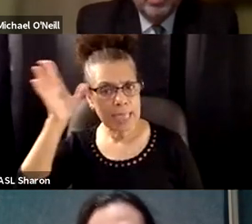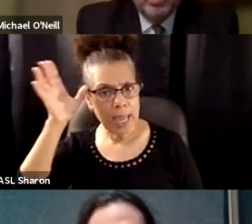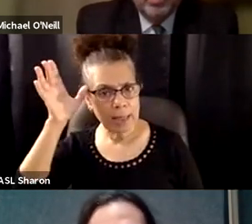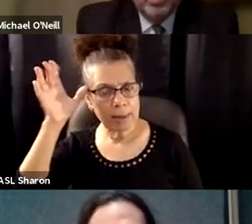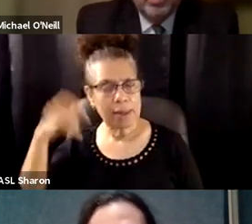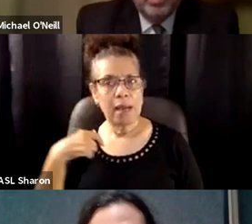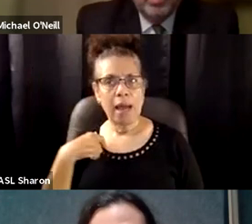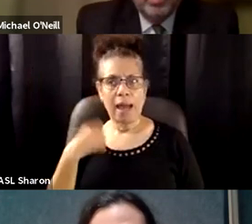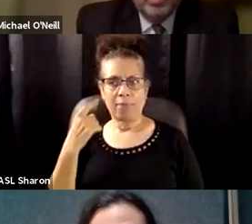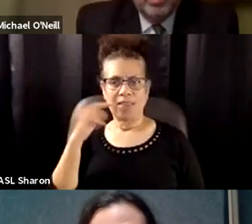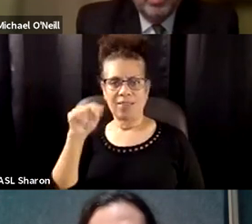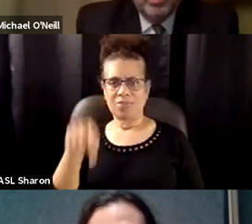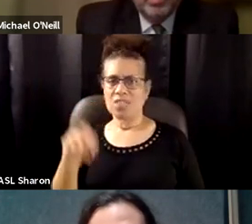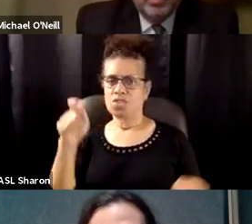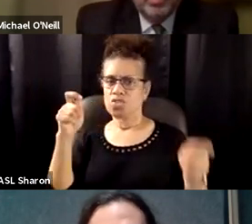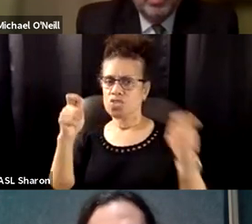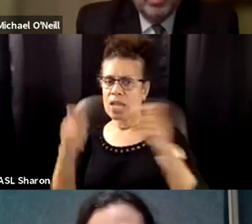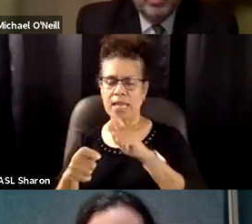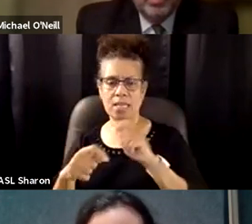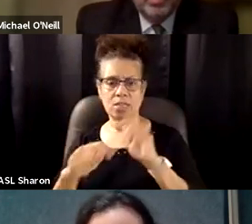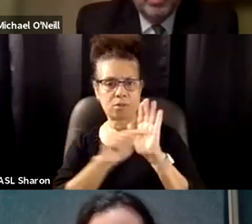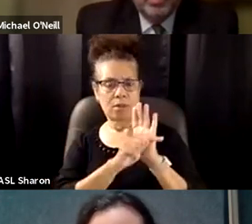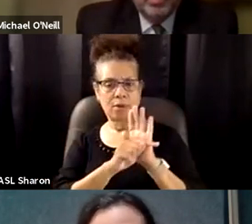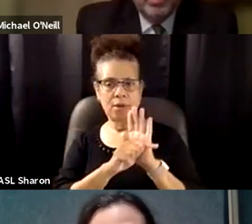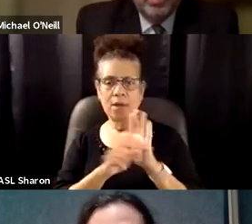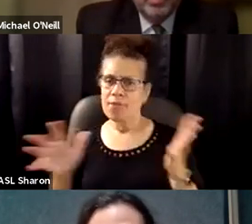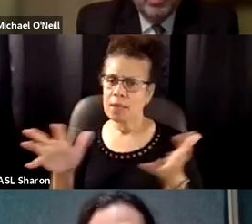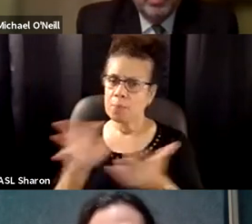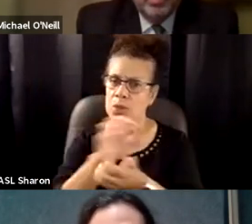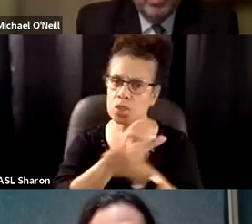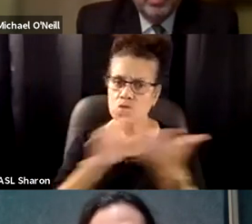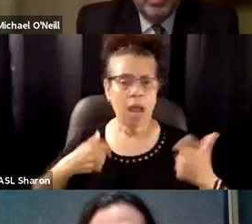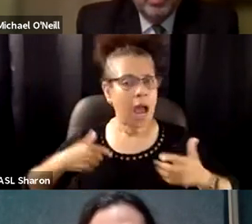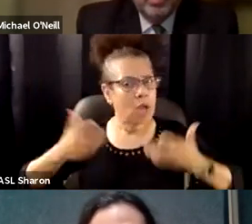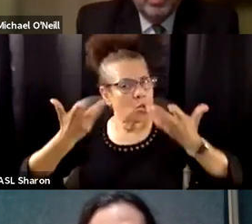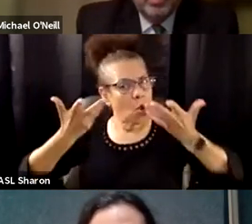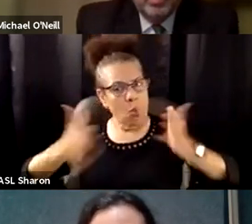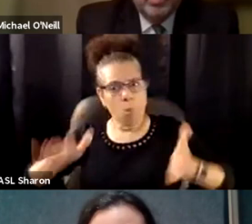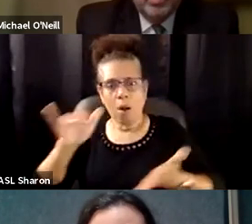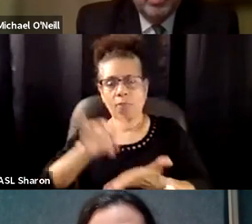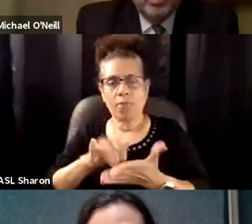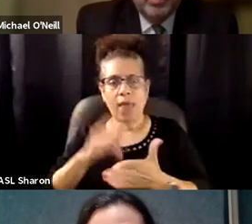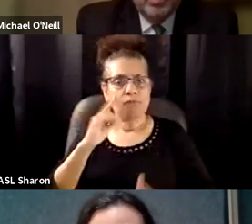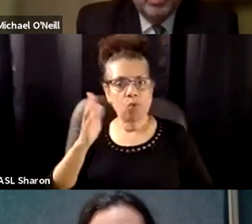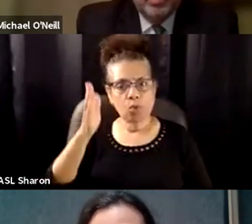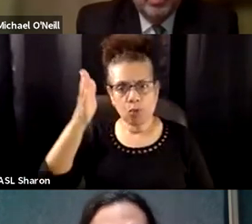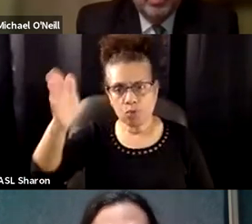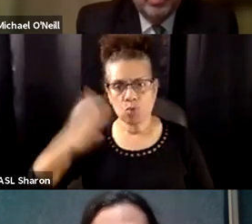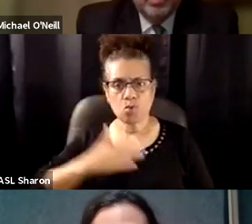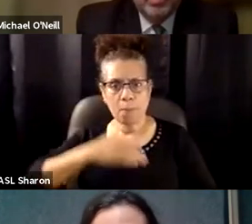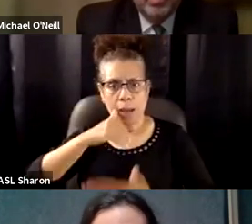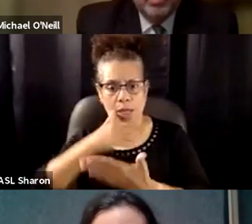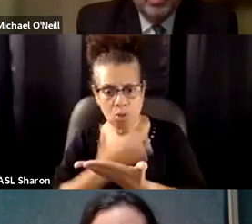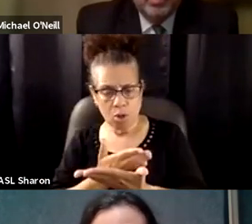beginning of a transformation for not saying a destruction that is not what i want for the education and the future of my daughter and